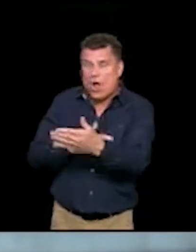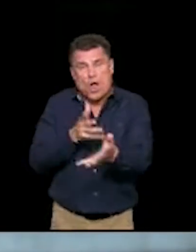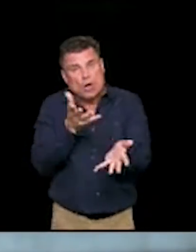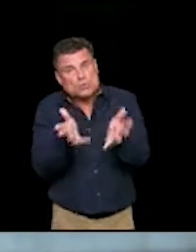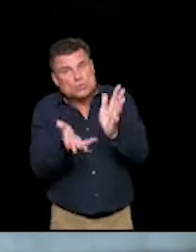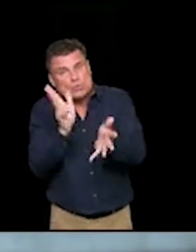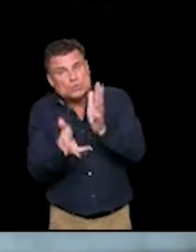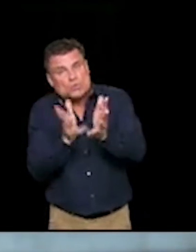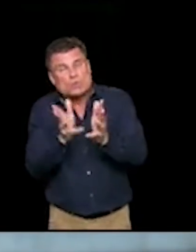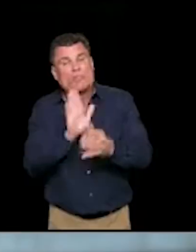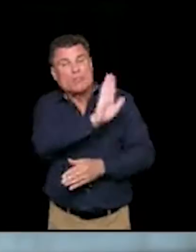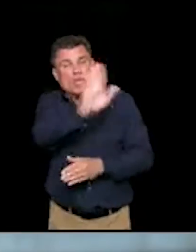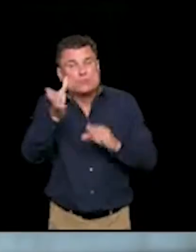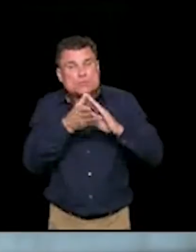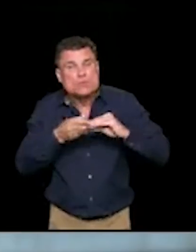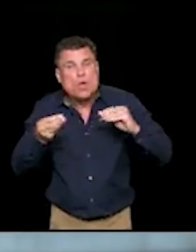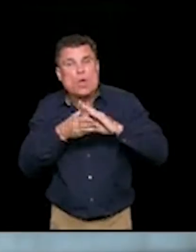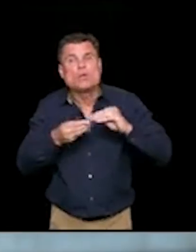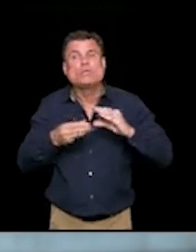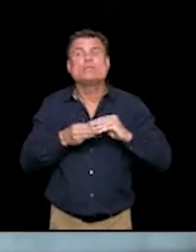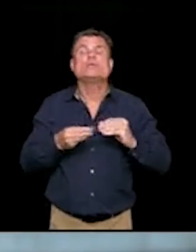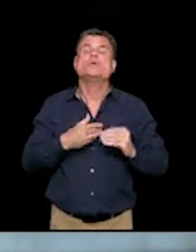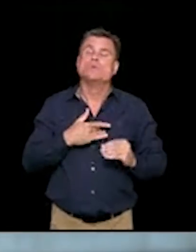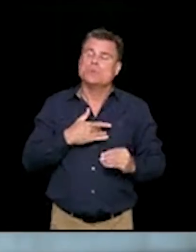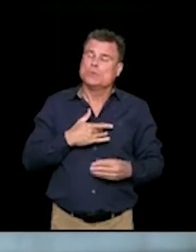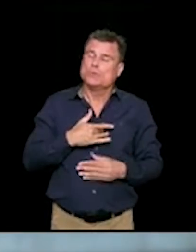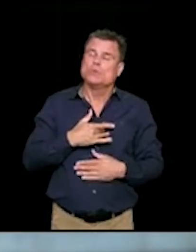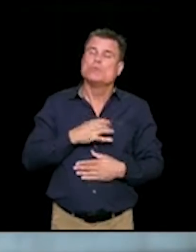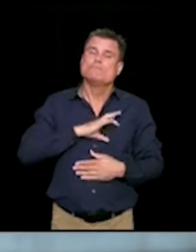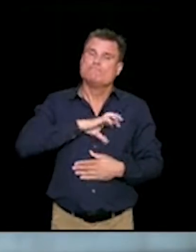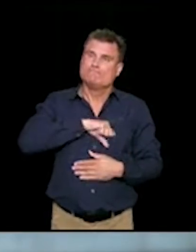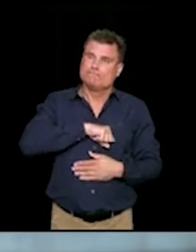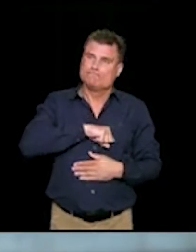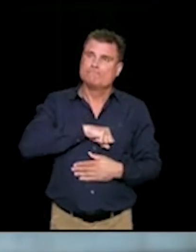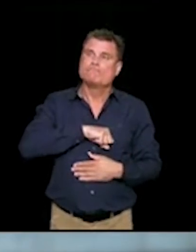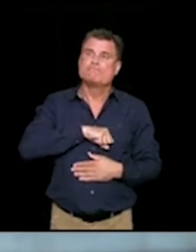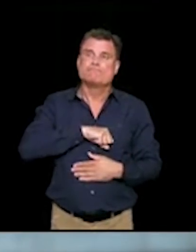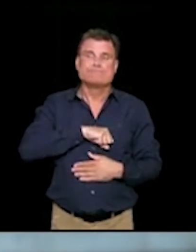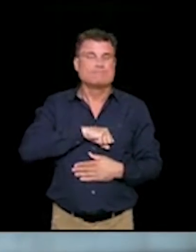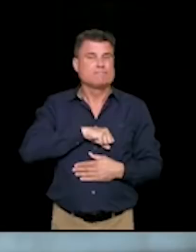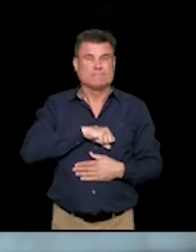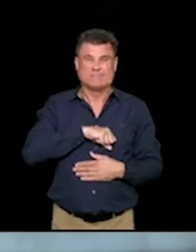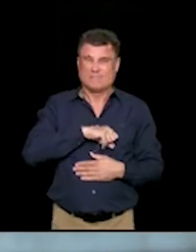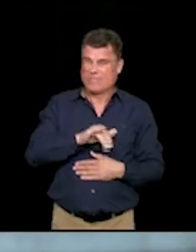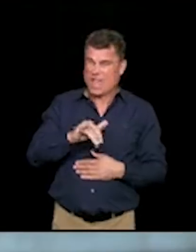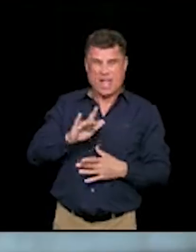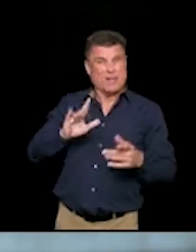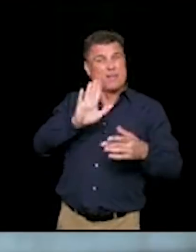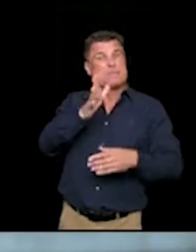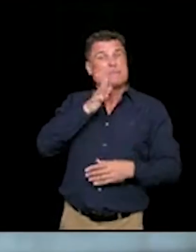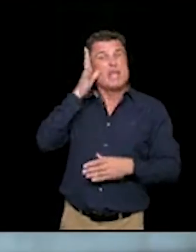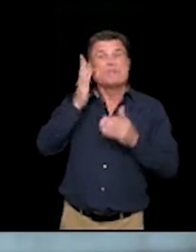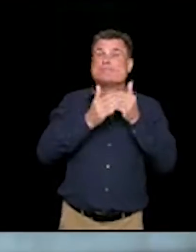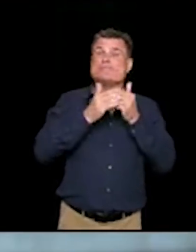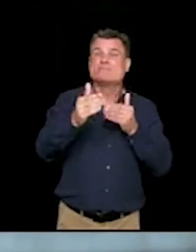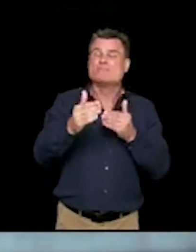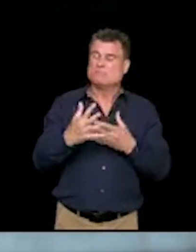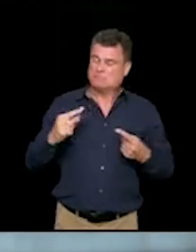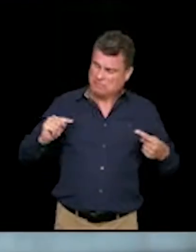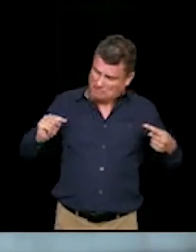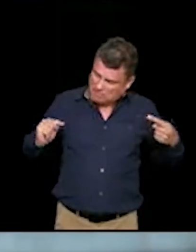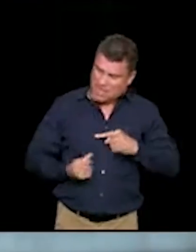heartbreak and the anguish in their voices and the pain that they will live with for the rest of their lives.